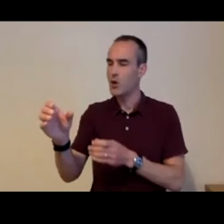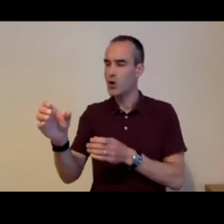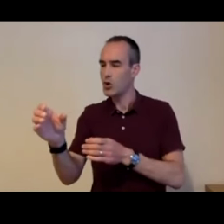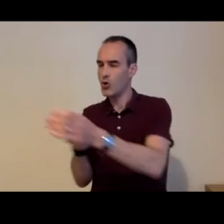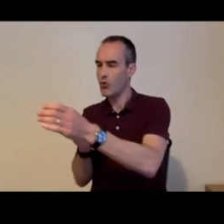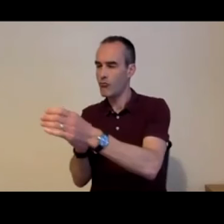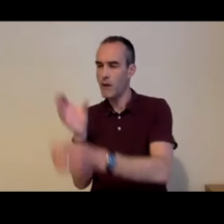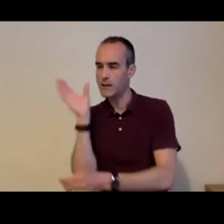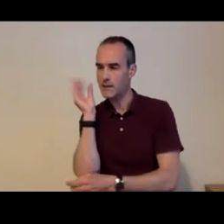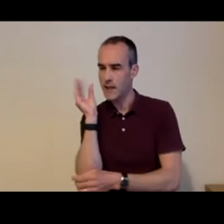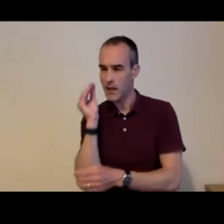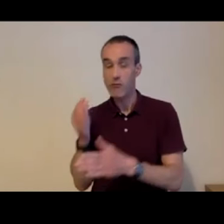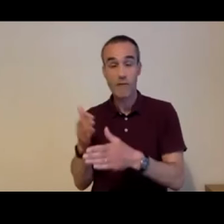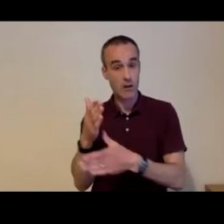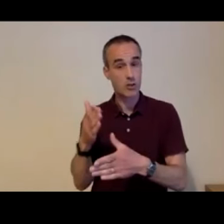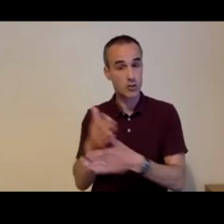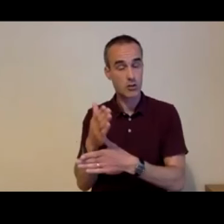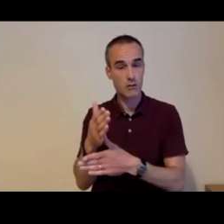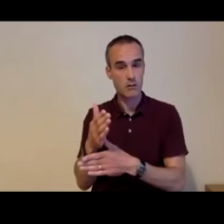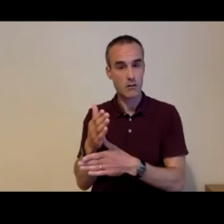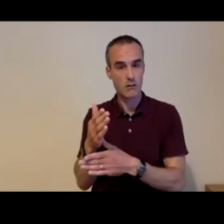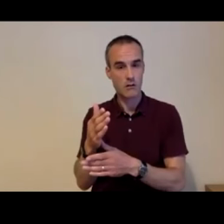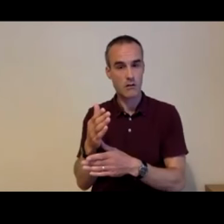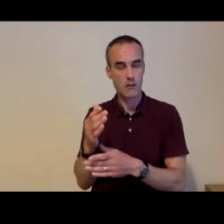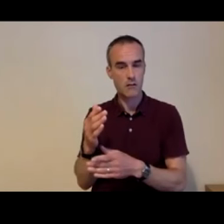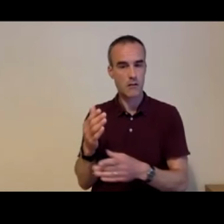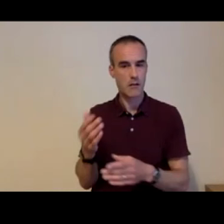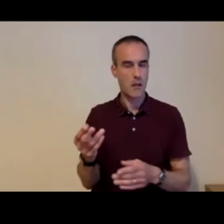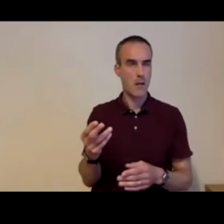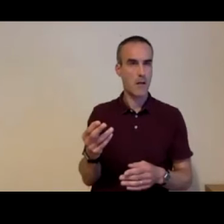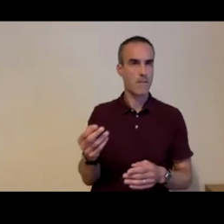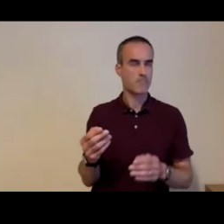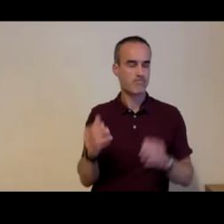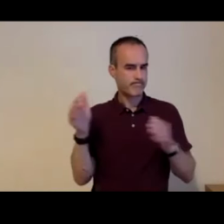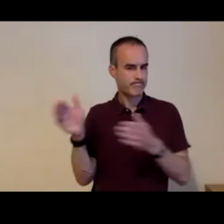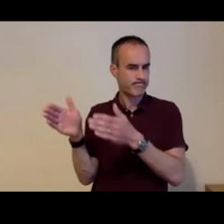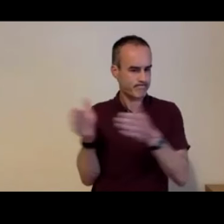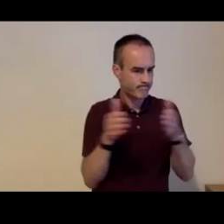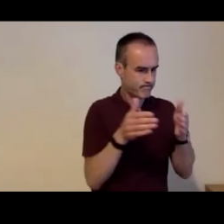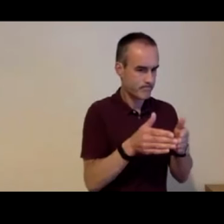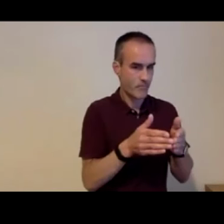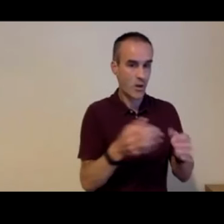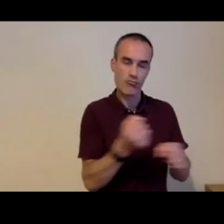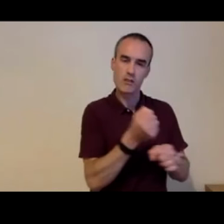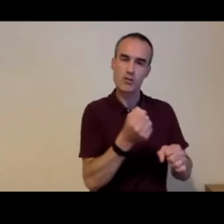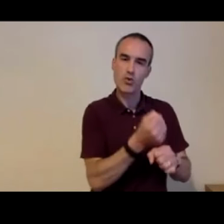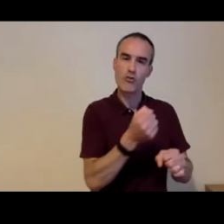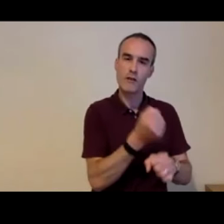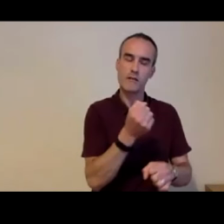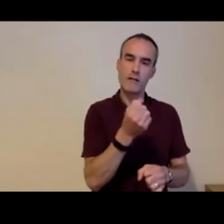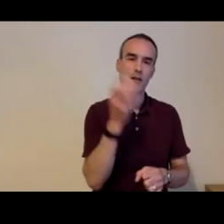hearing function into restoring hearing function. A move away from just